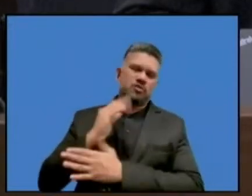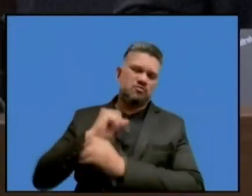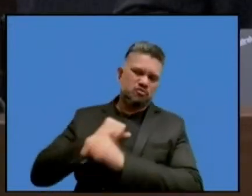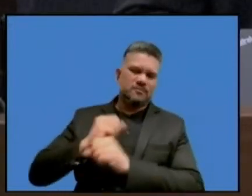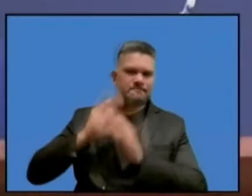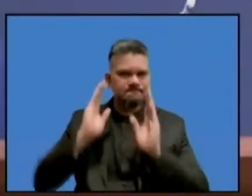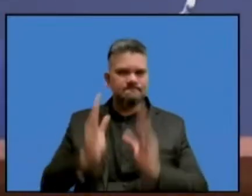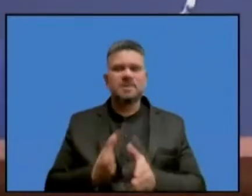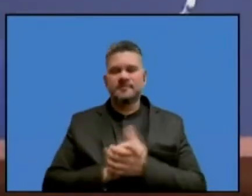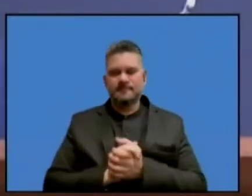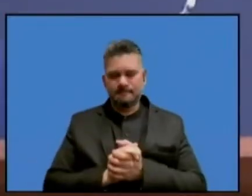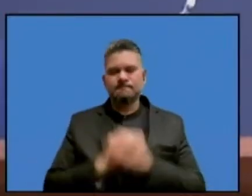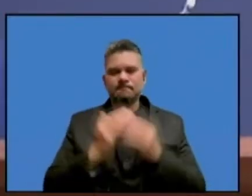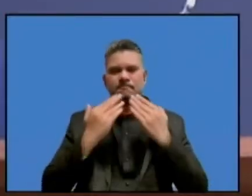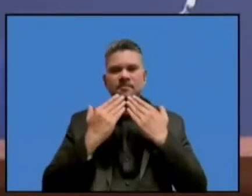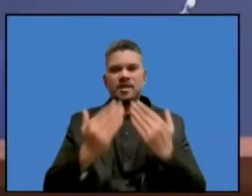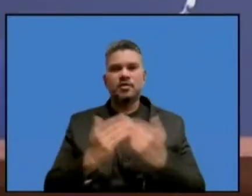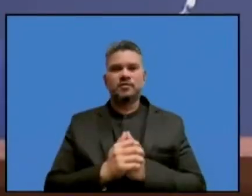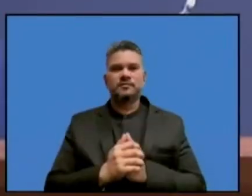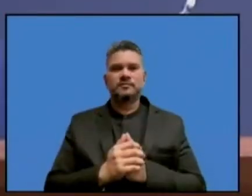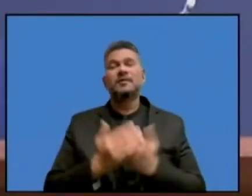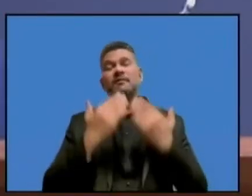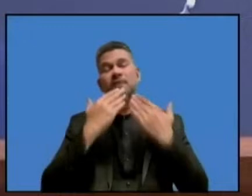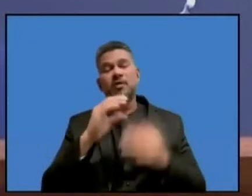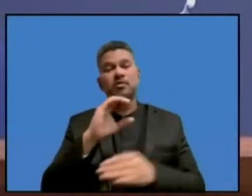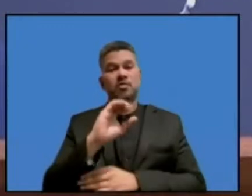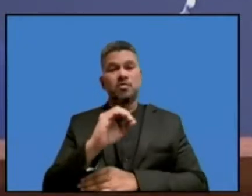Thank you, OHCHO, for the statement.